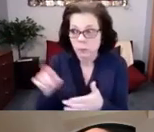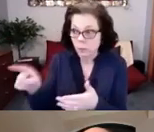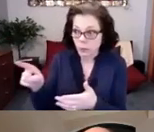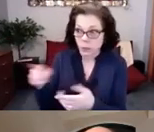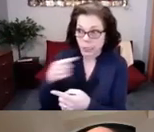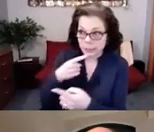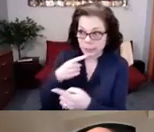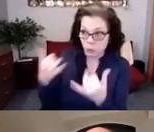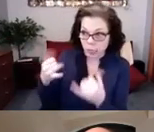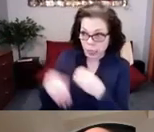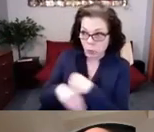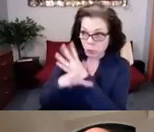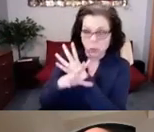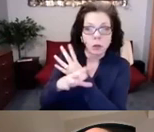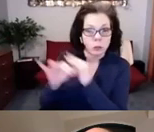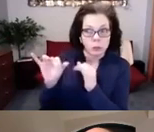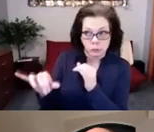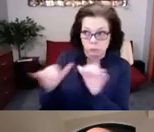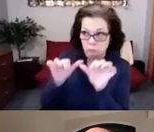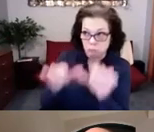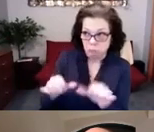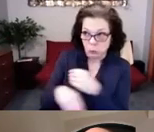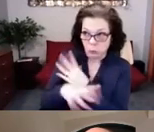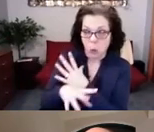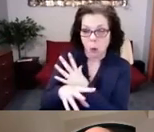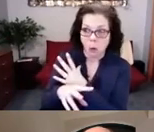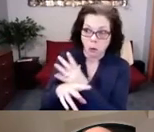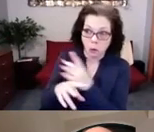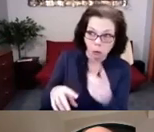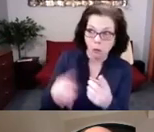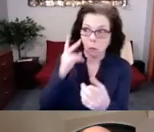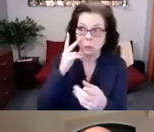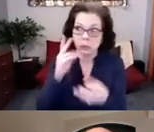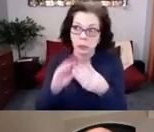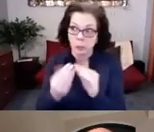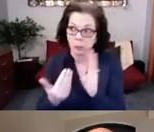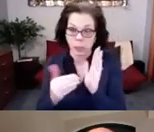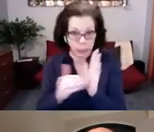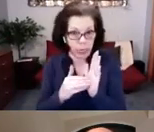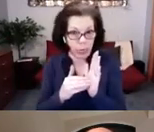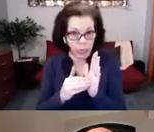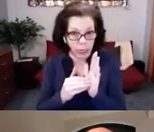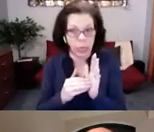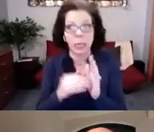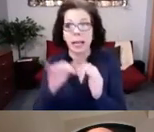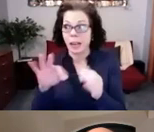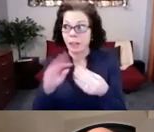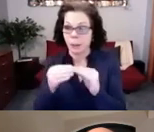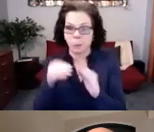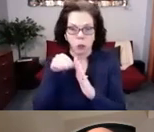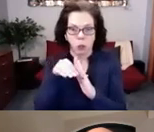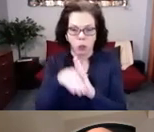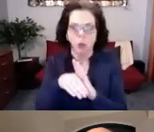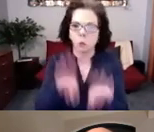remote status for the time being and that we look to February 1. We'll be meeting again with the Board of Health on January 25th. February